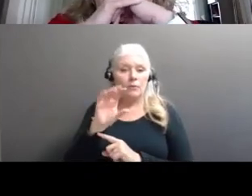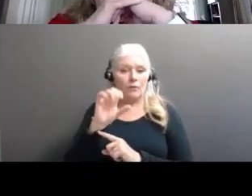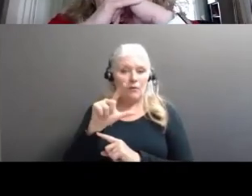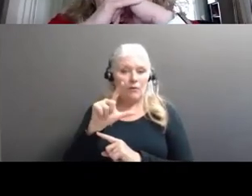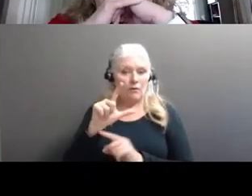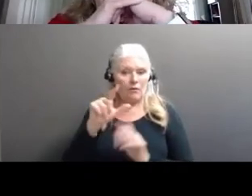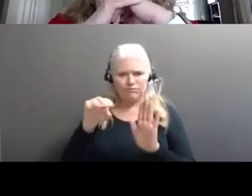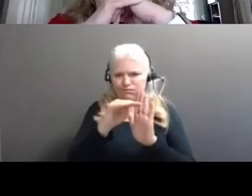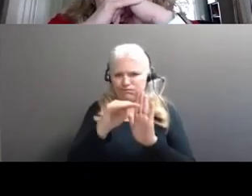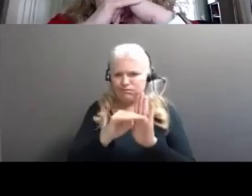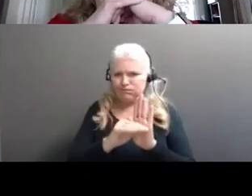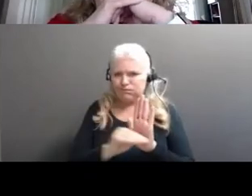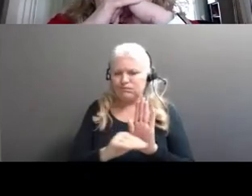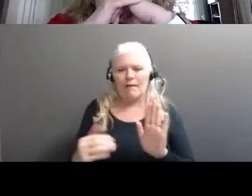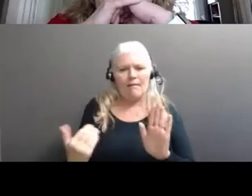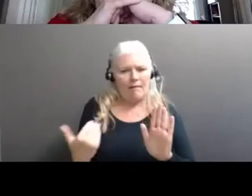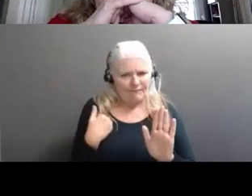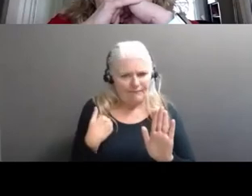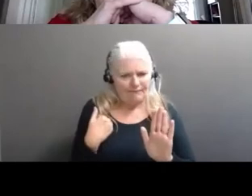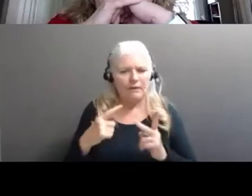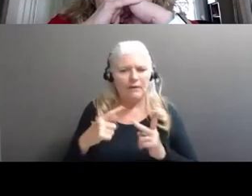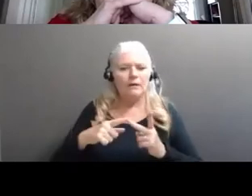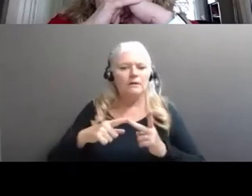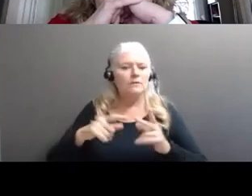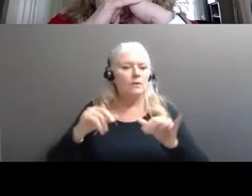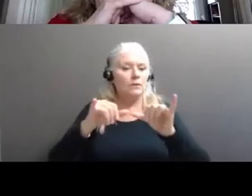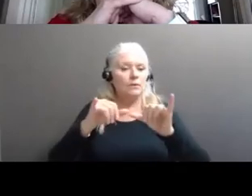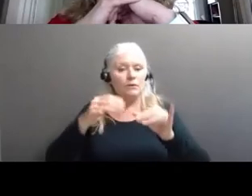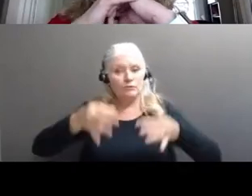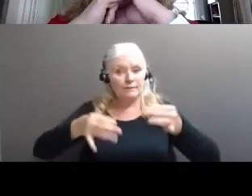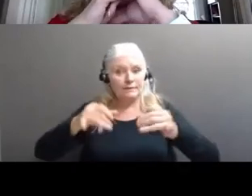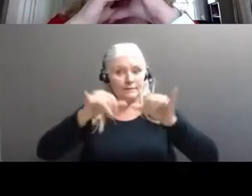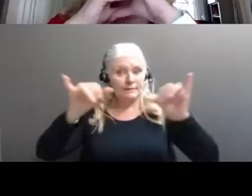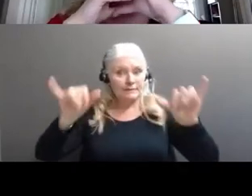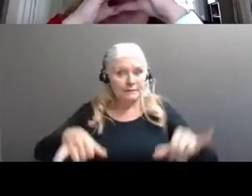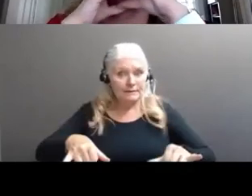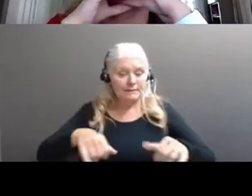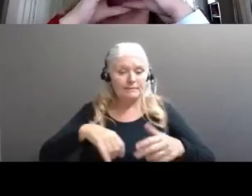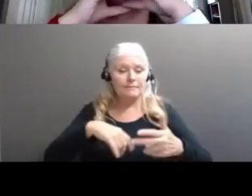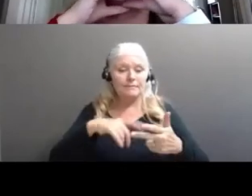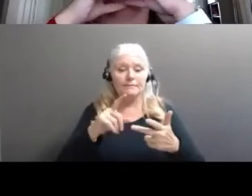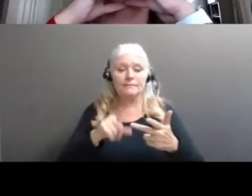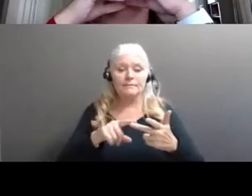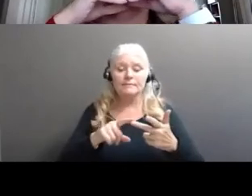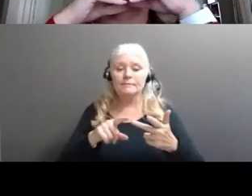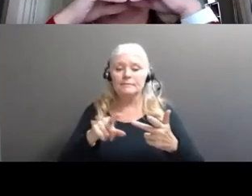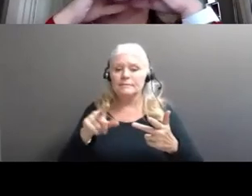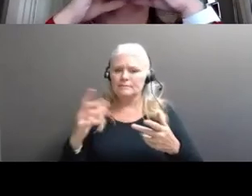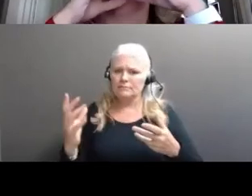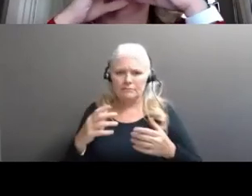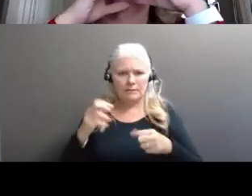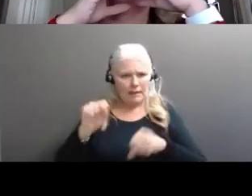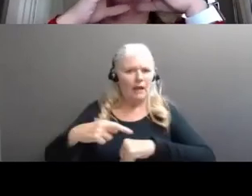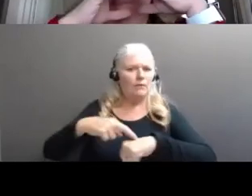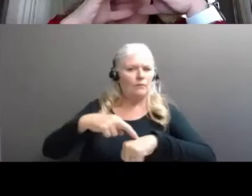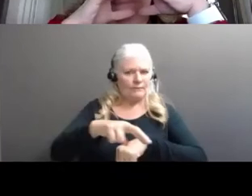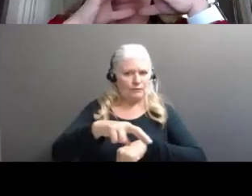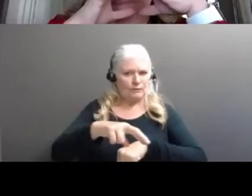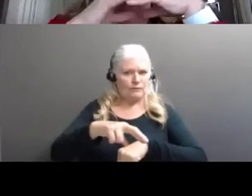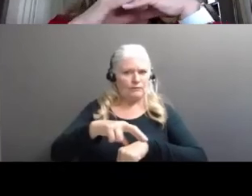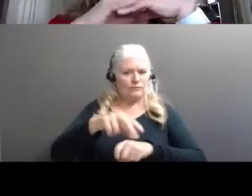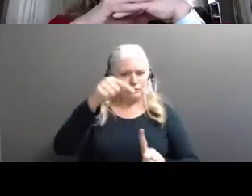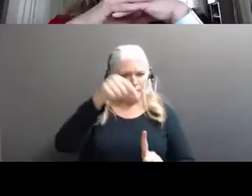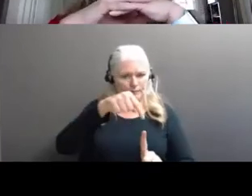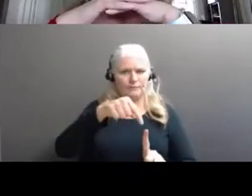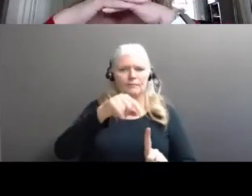spectrum that allow cases to be referred to restorative justice processes that are run and held